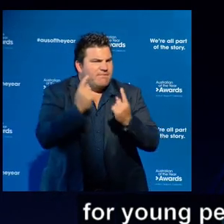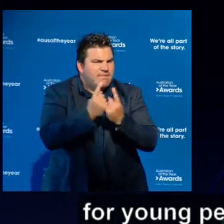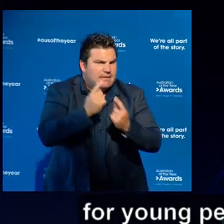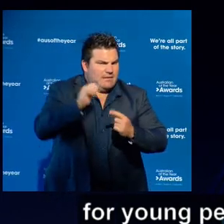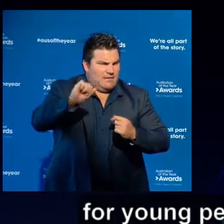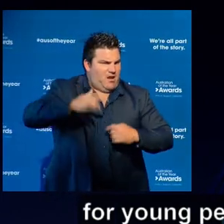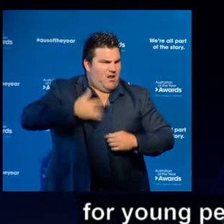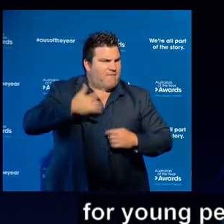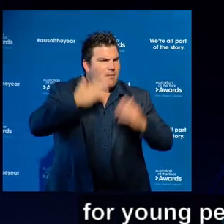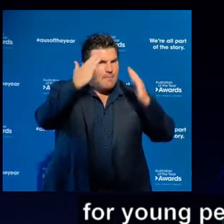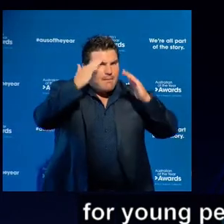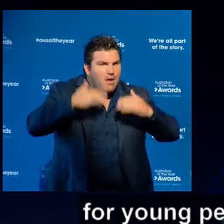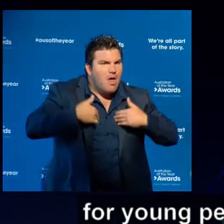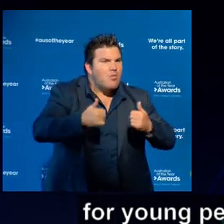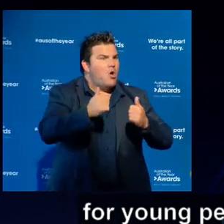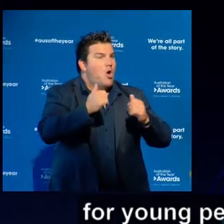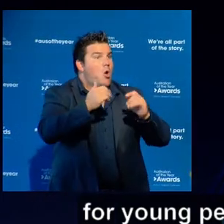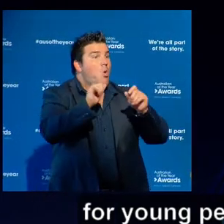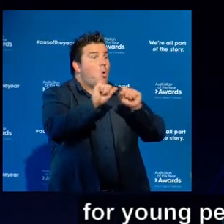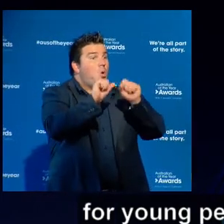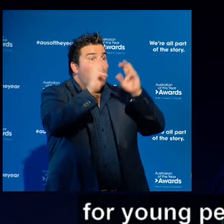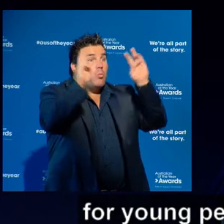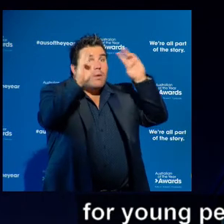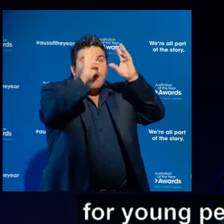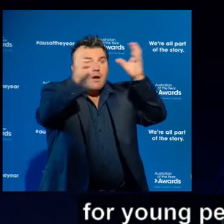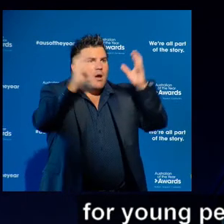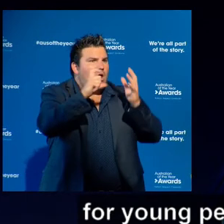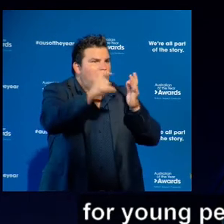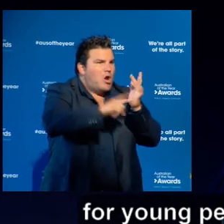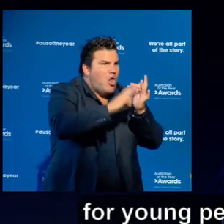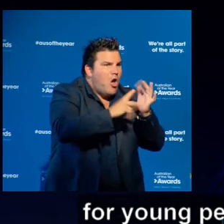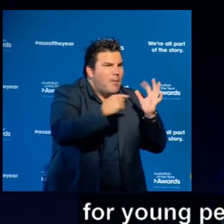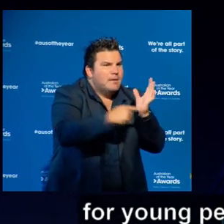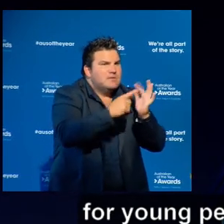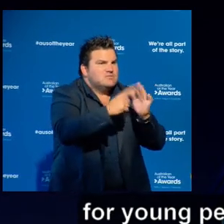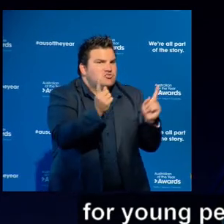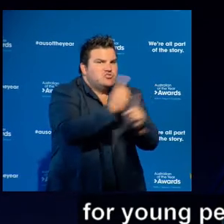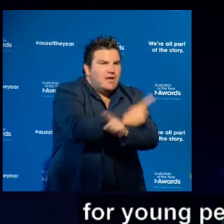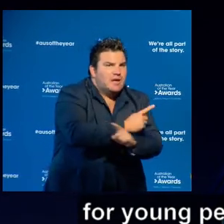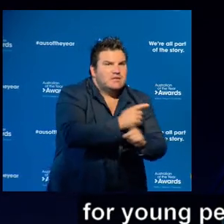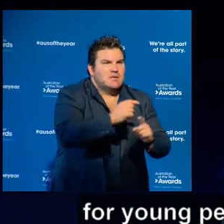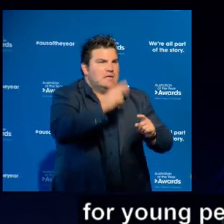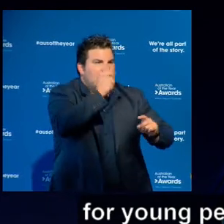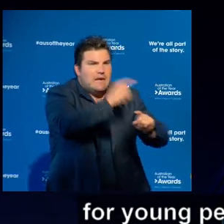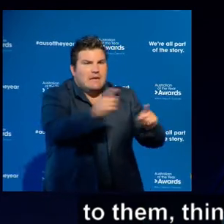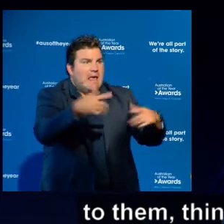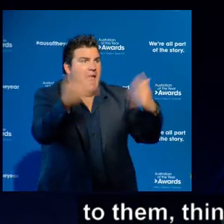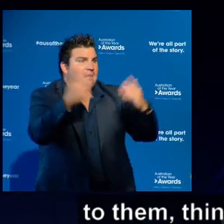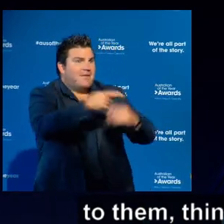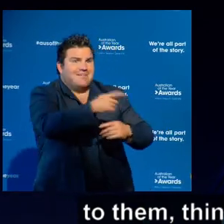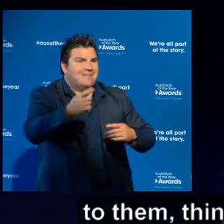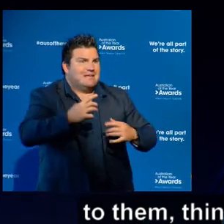health, things like climate change, things that are important to the young people of Australia today. Anything that spreads